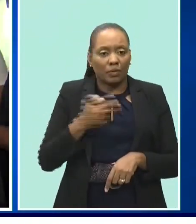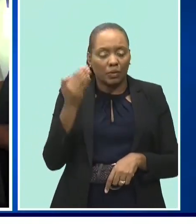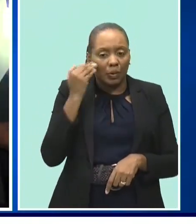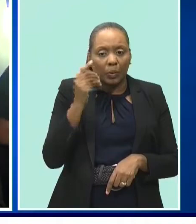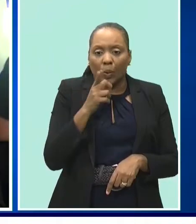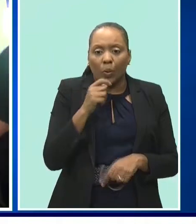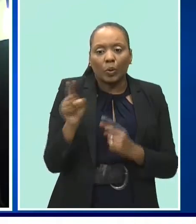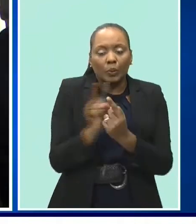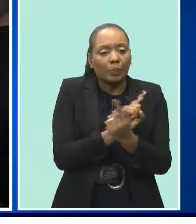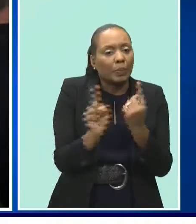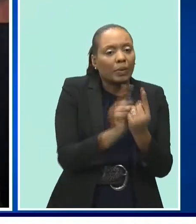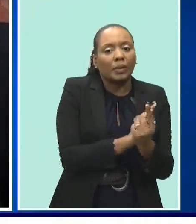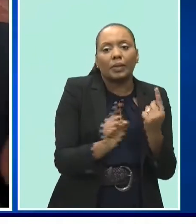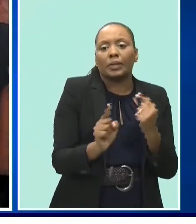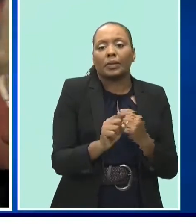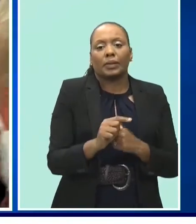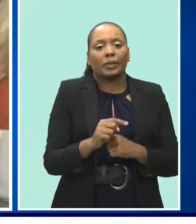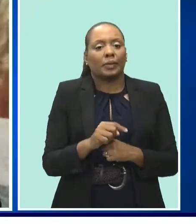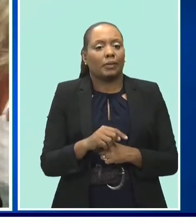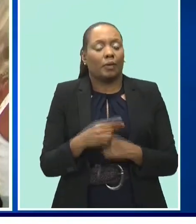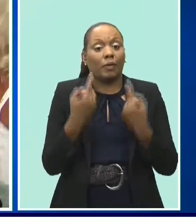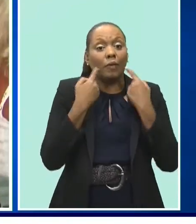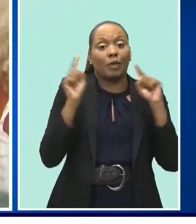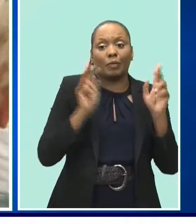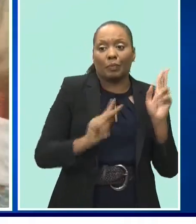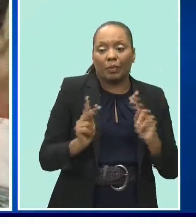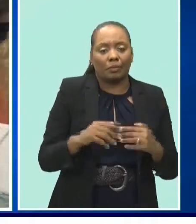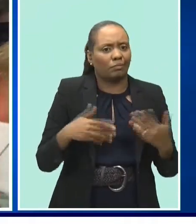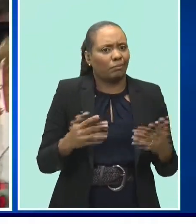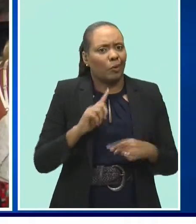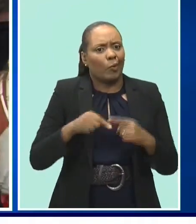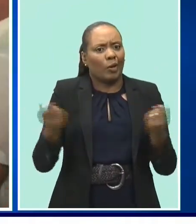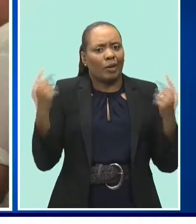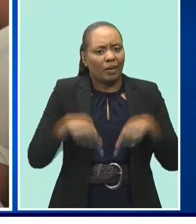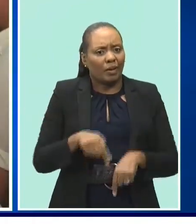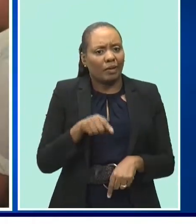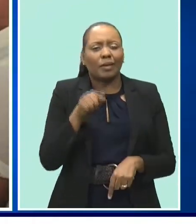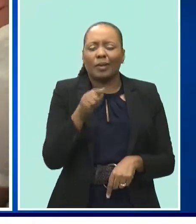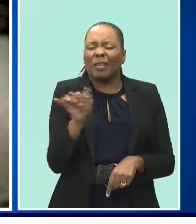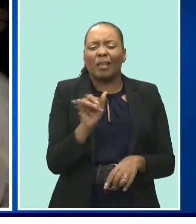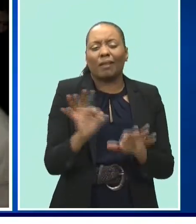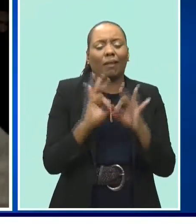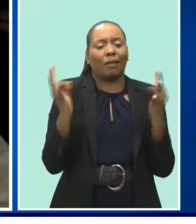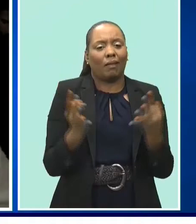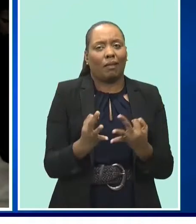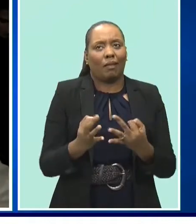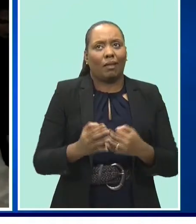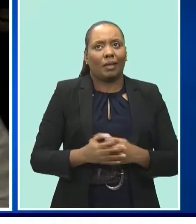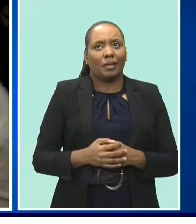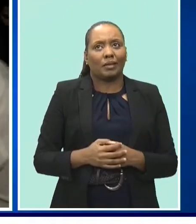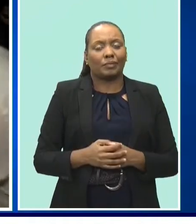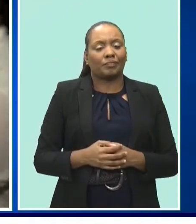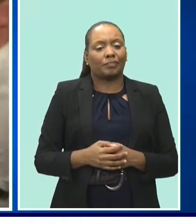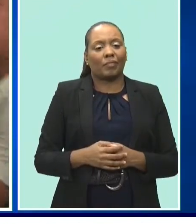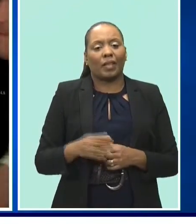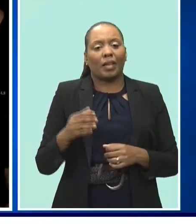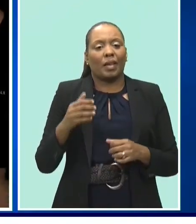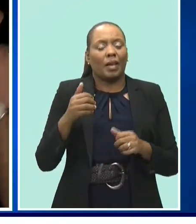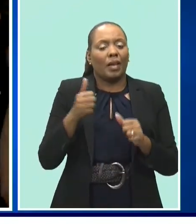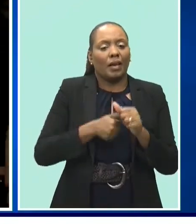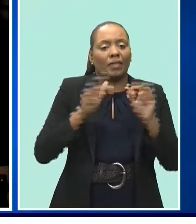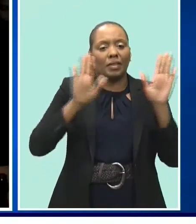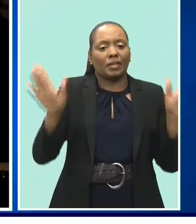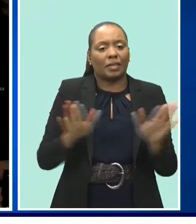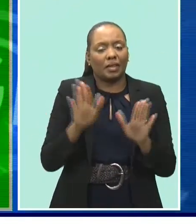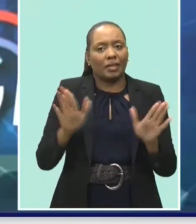with locals, visitors, celebrities, everybody. When you're here, you're family. 1627 puts on the street party every Sunday